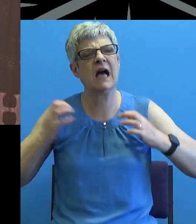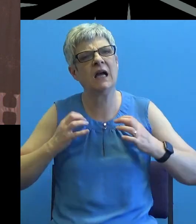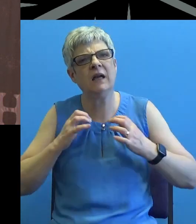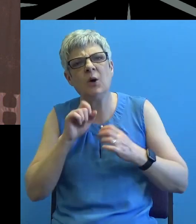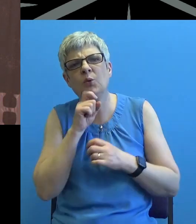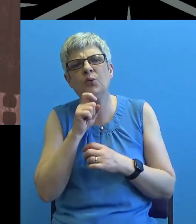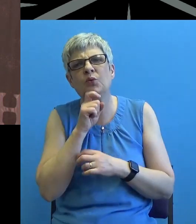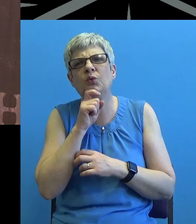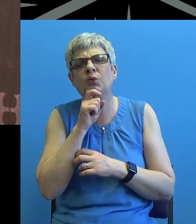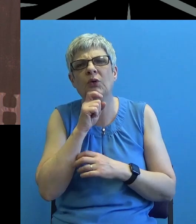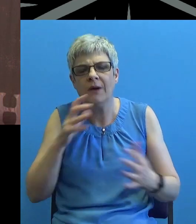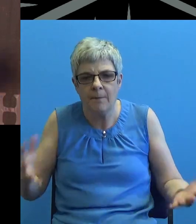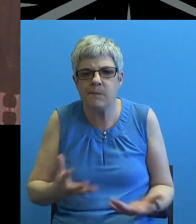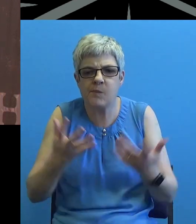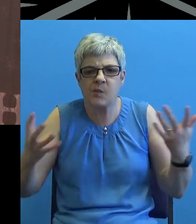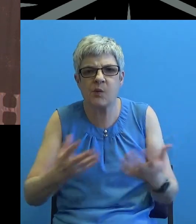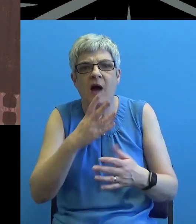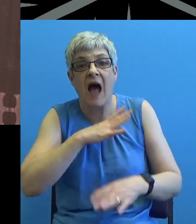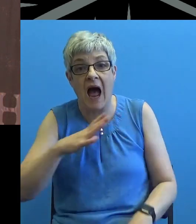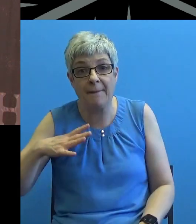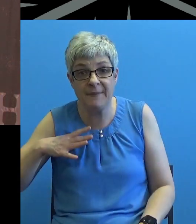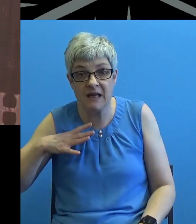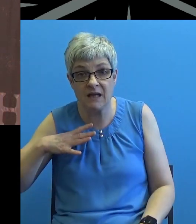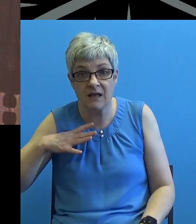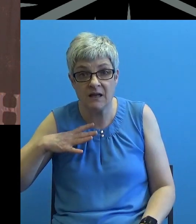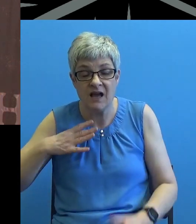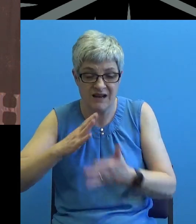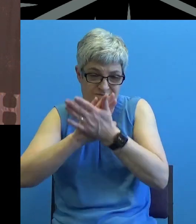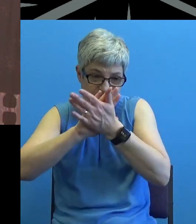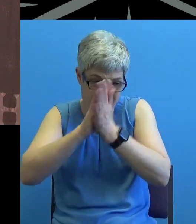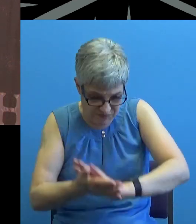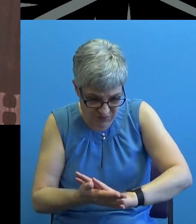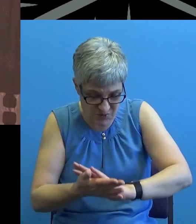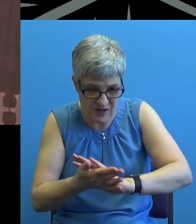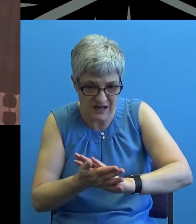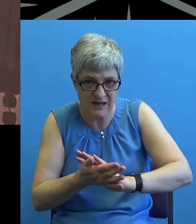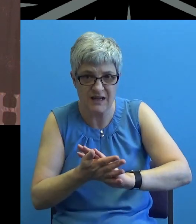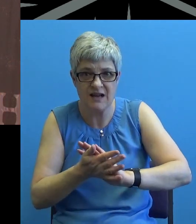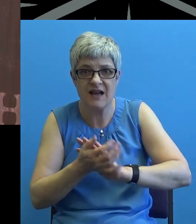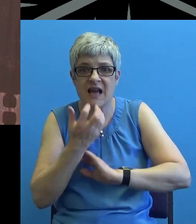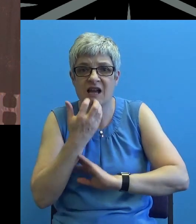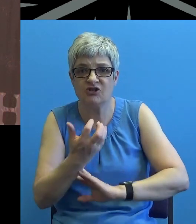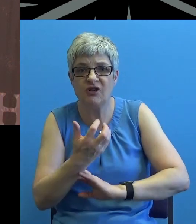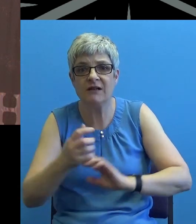would raise an army and crush and kill and slaughter the enemies of Israel.